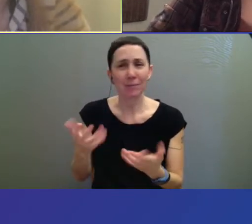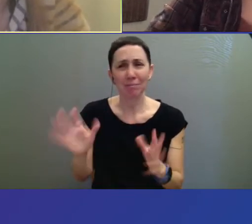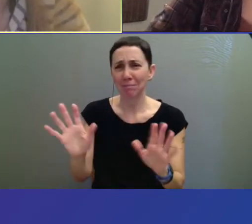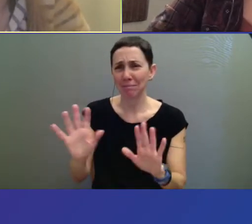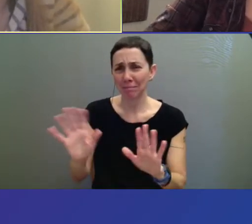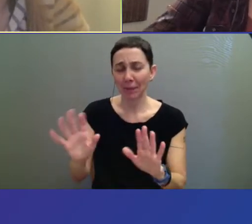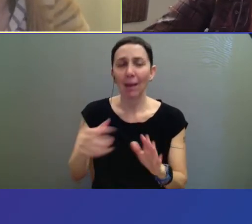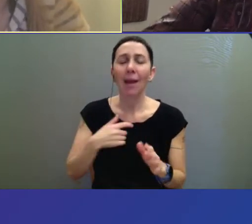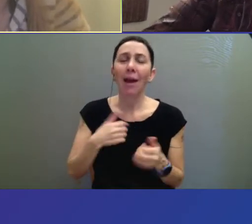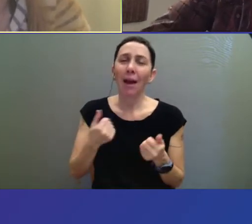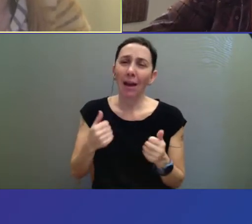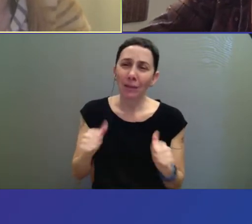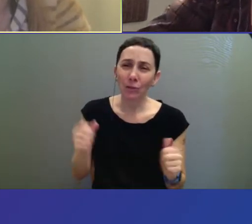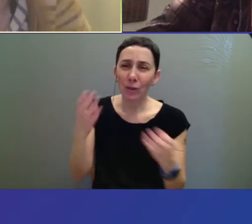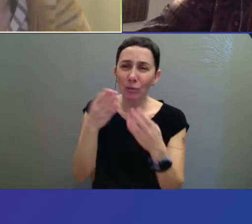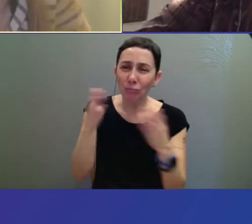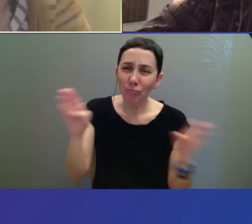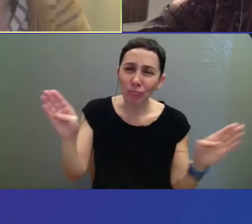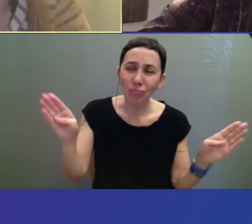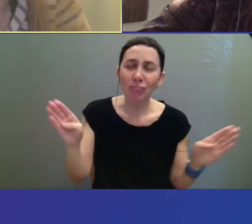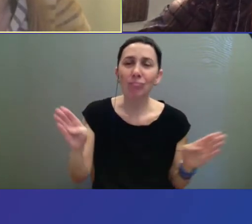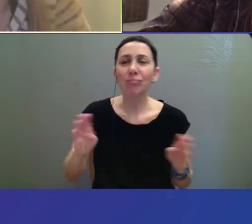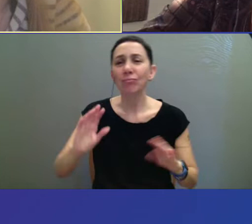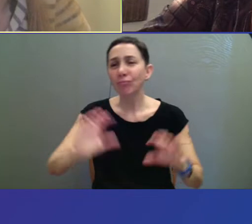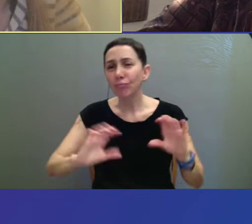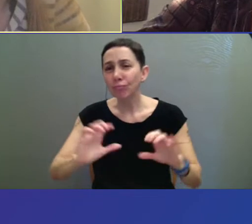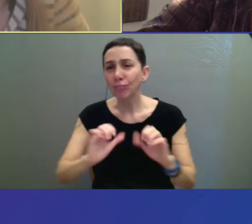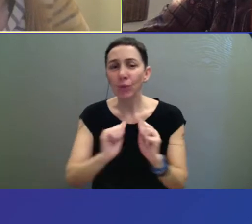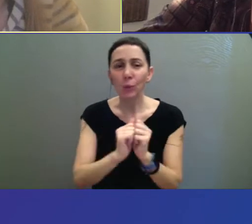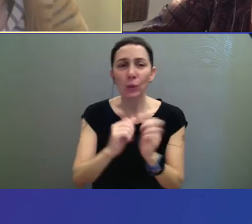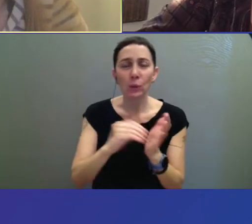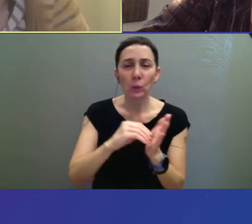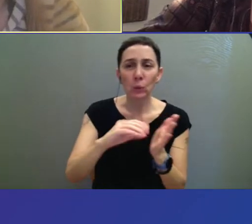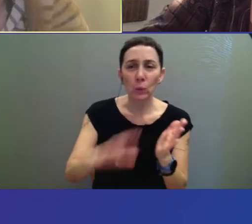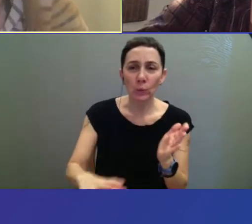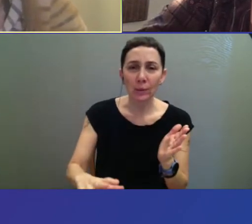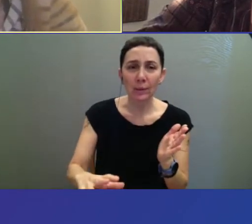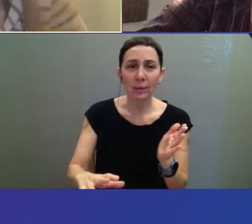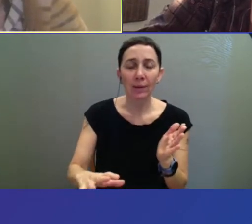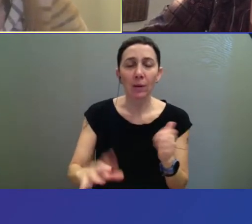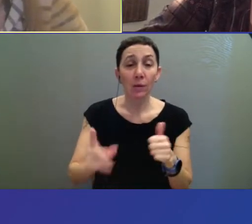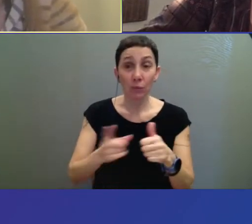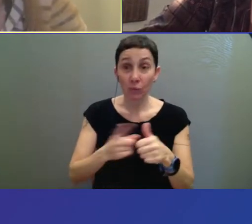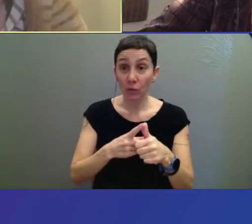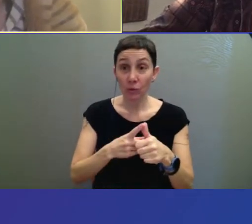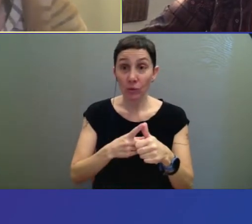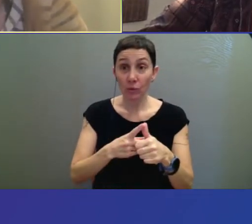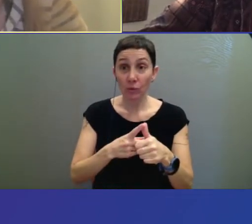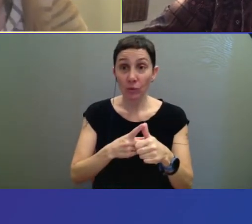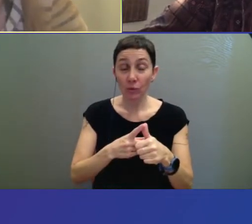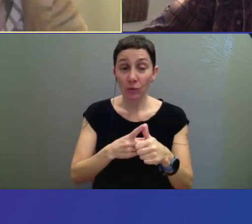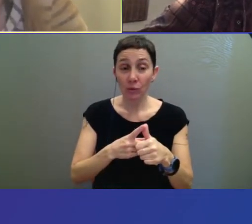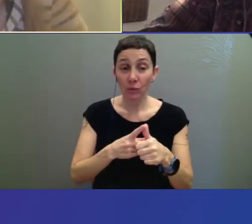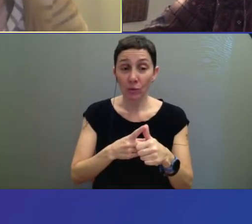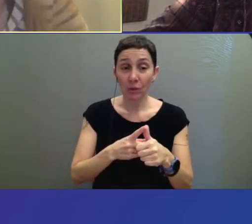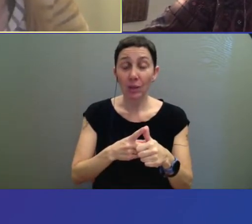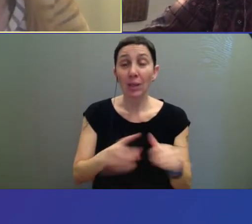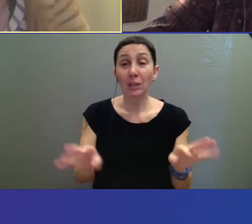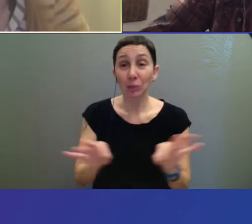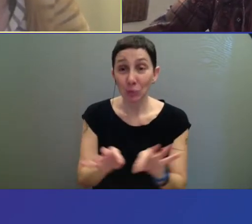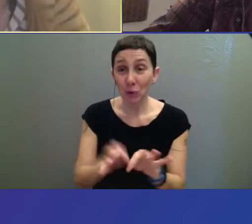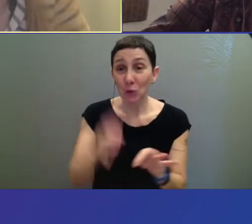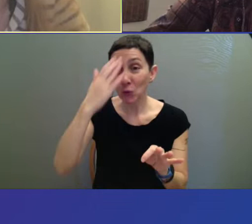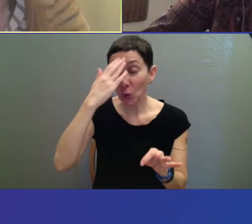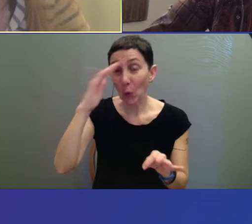I've tried to have these conversations with my students about, first of all, knowing the importance of knowing the